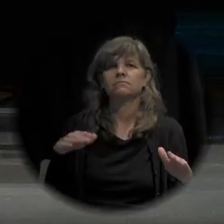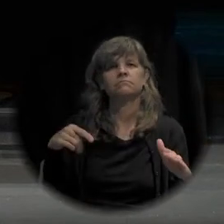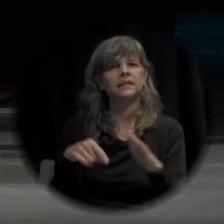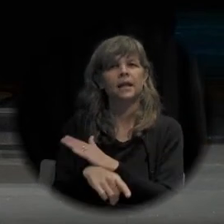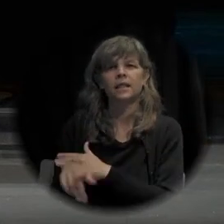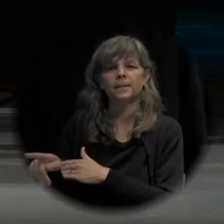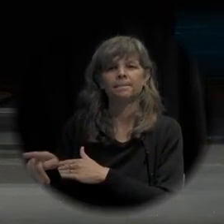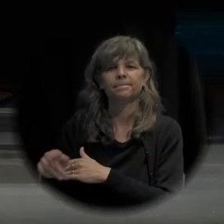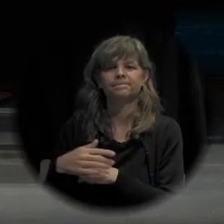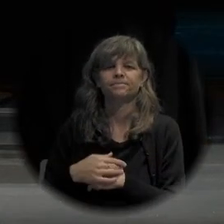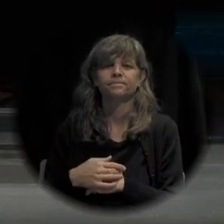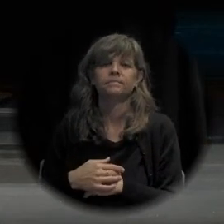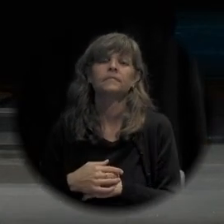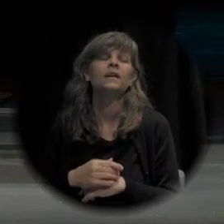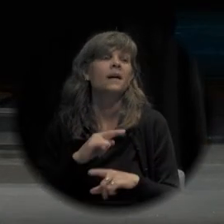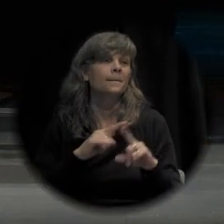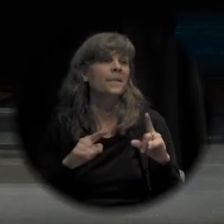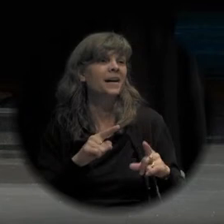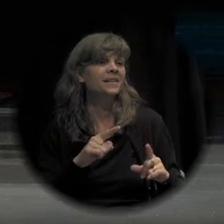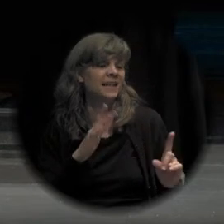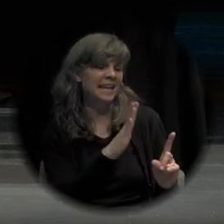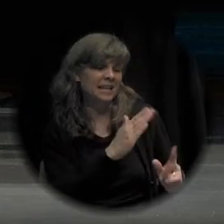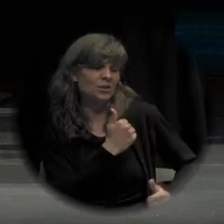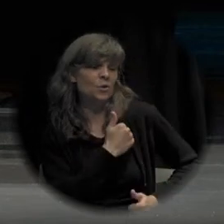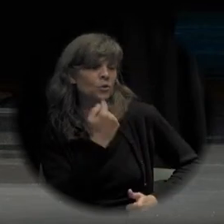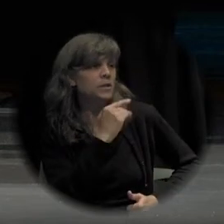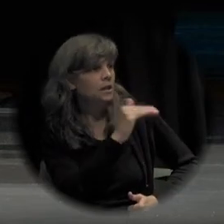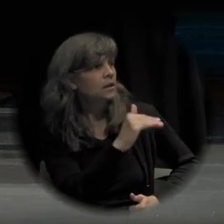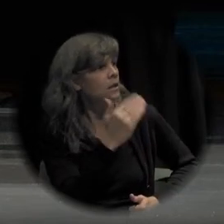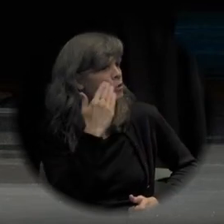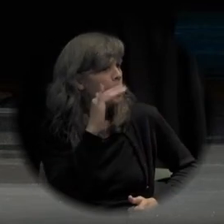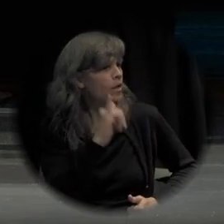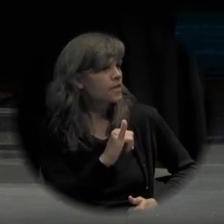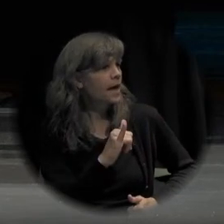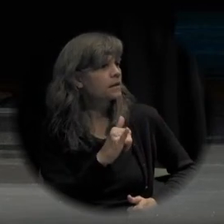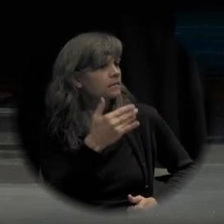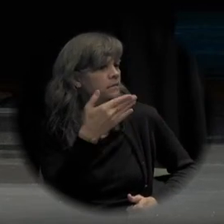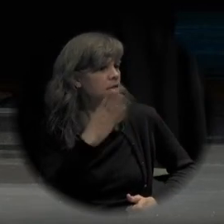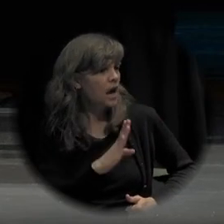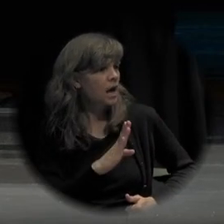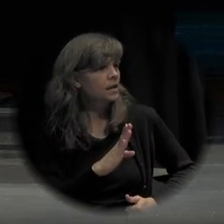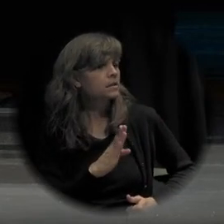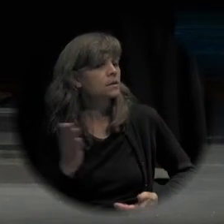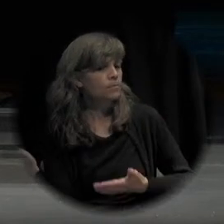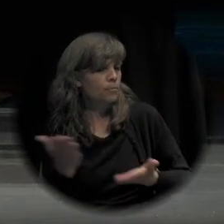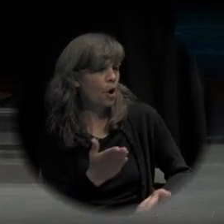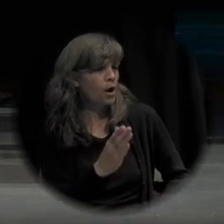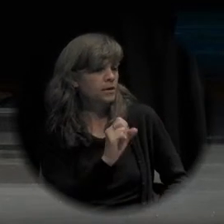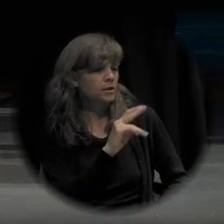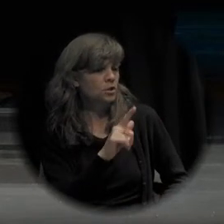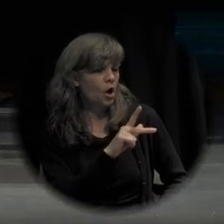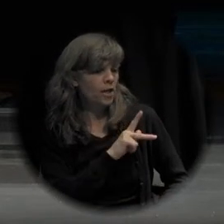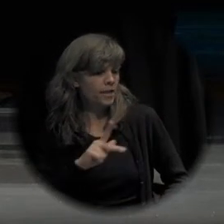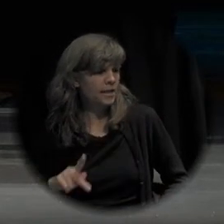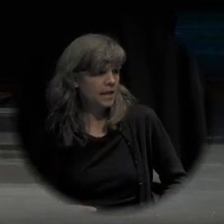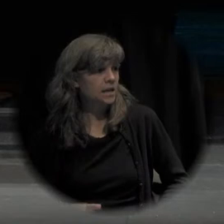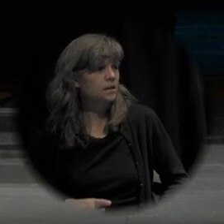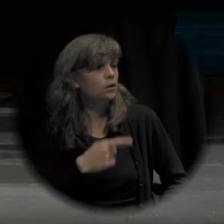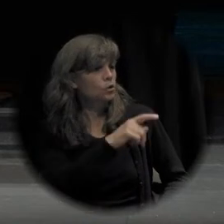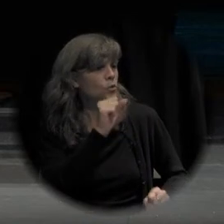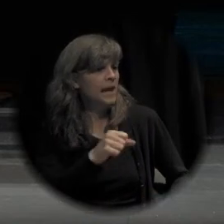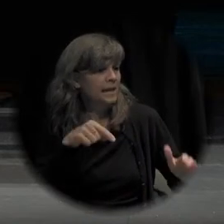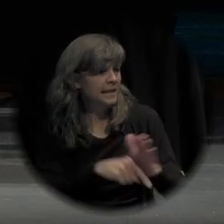him, here is the day of which the Lord has said to you, behold, I will give your enemy into your hand, and you shall do to him as it shall seem good to